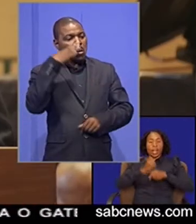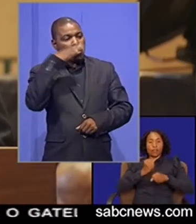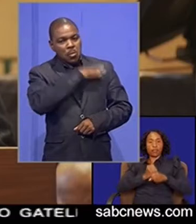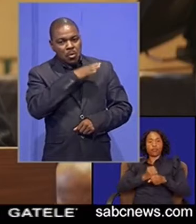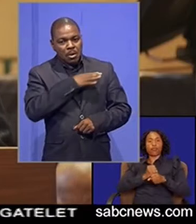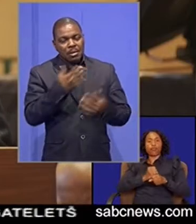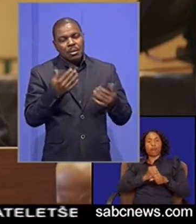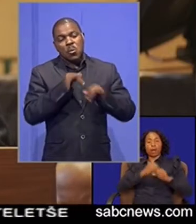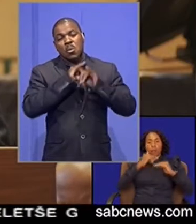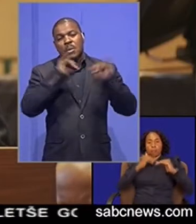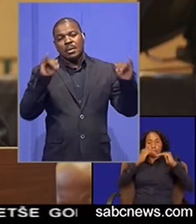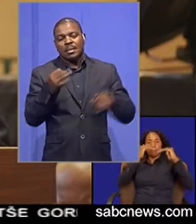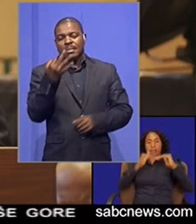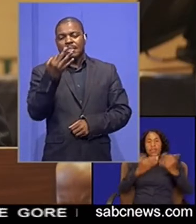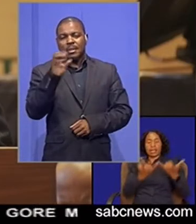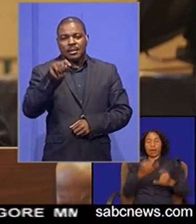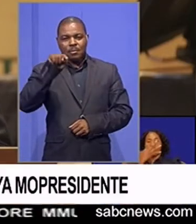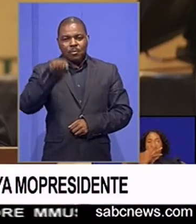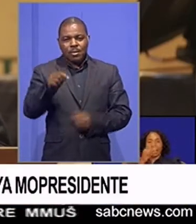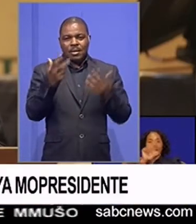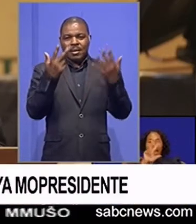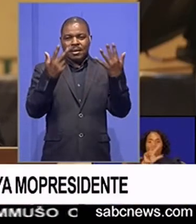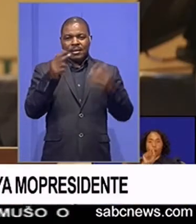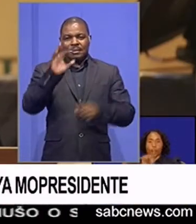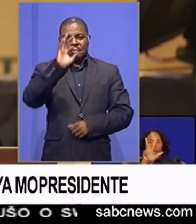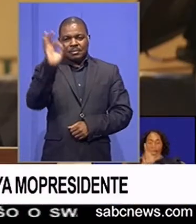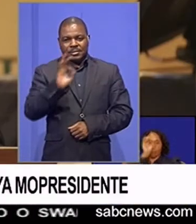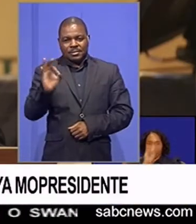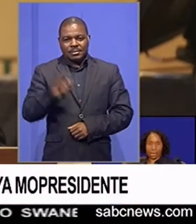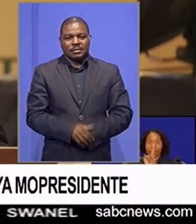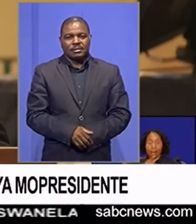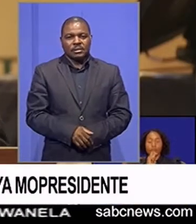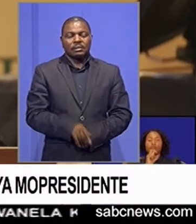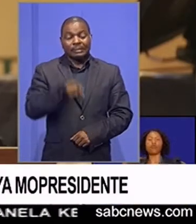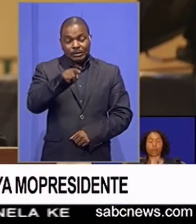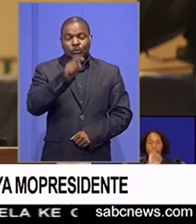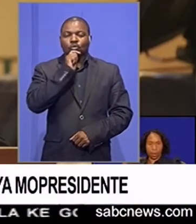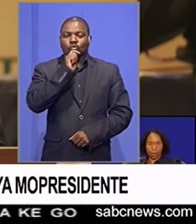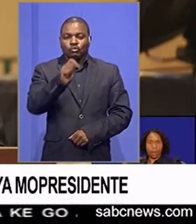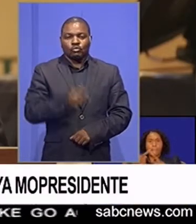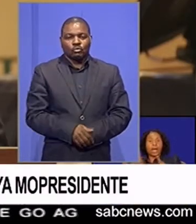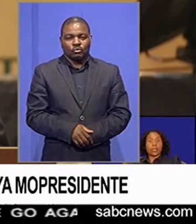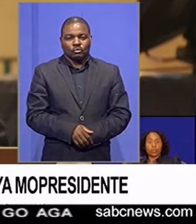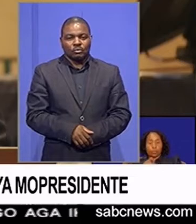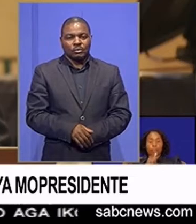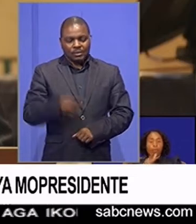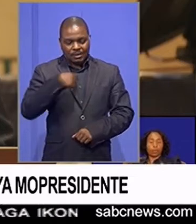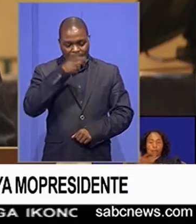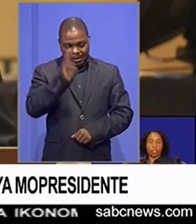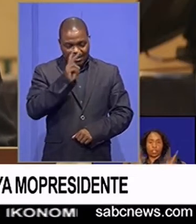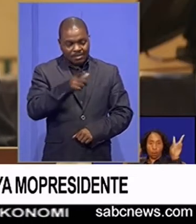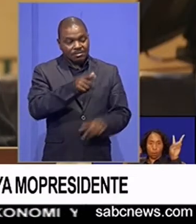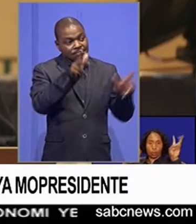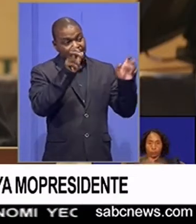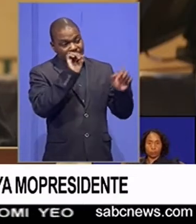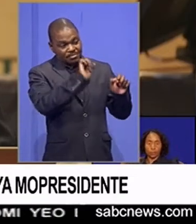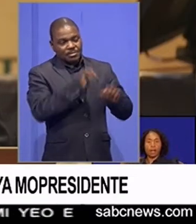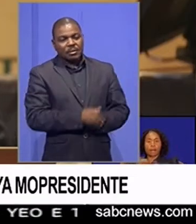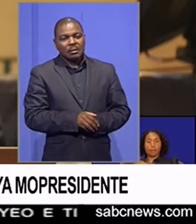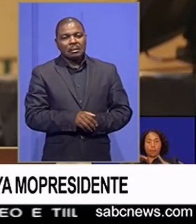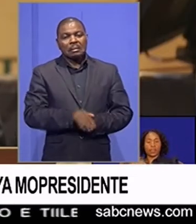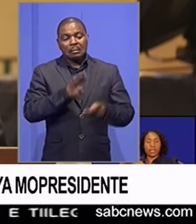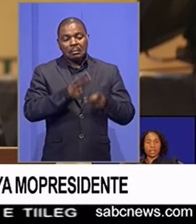at a staggering 30.8%. That was true. But then you told us, and I quote, as a result of the